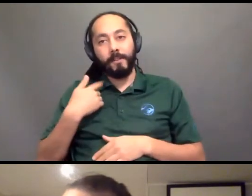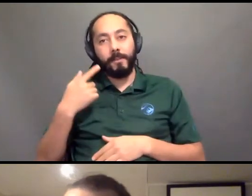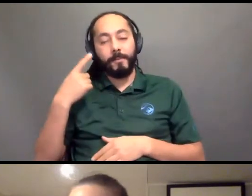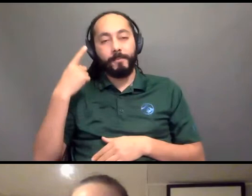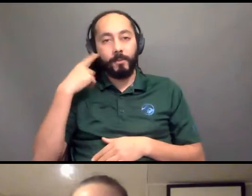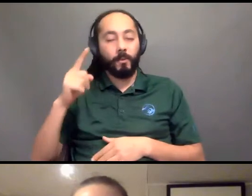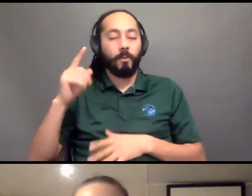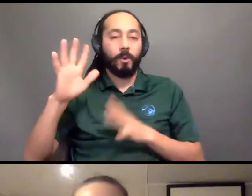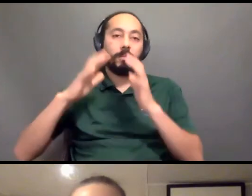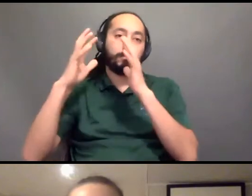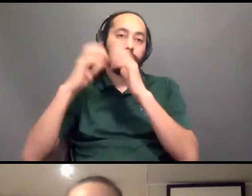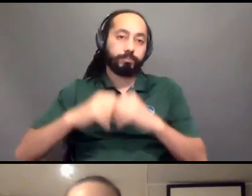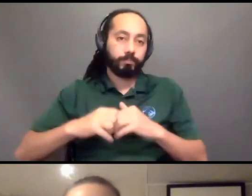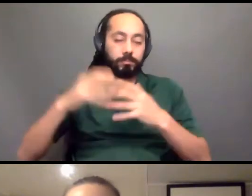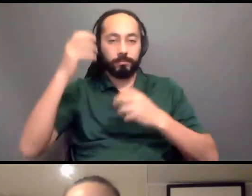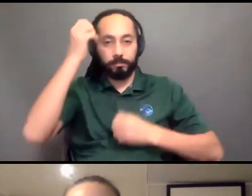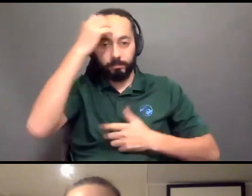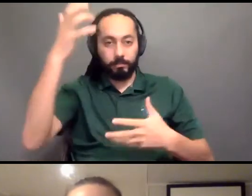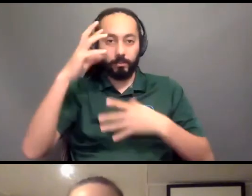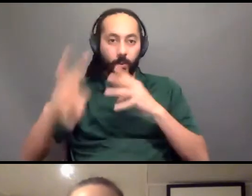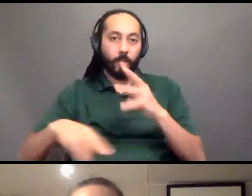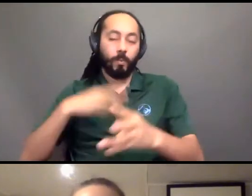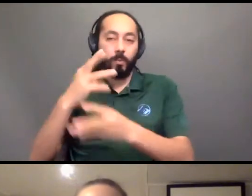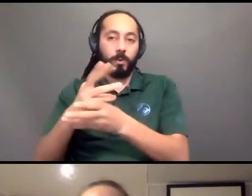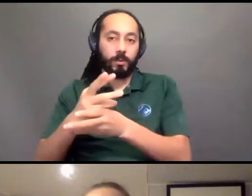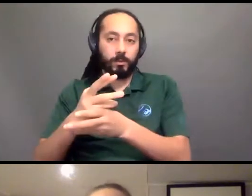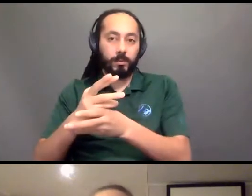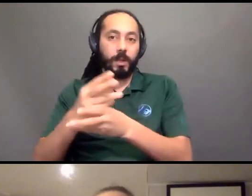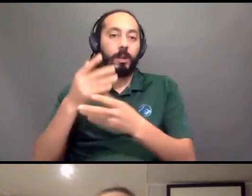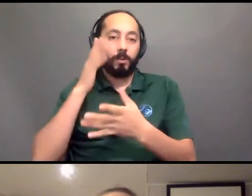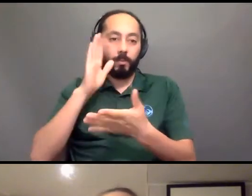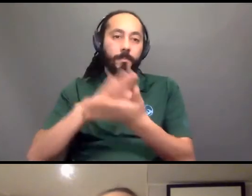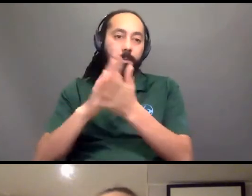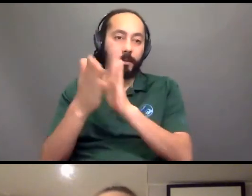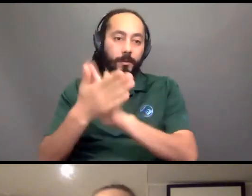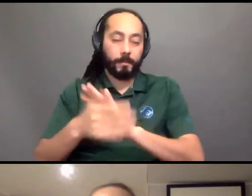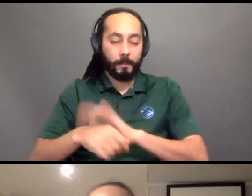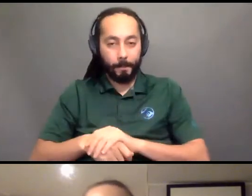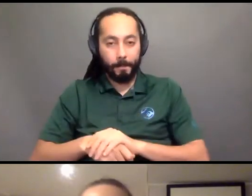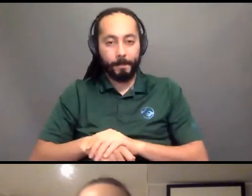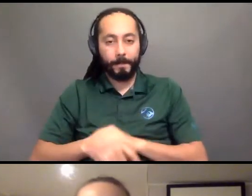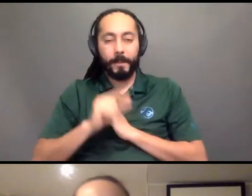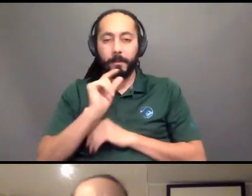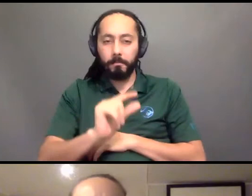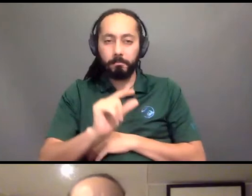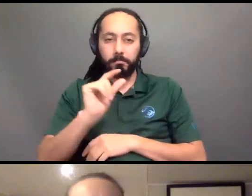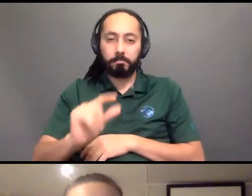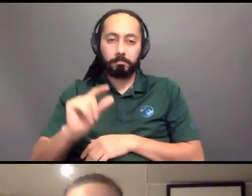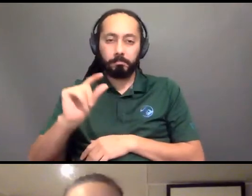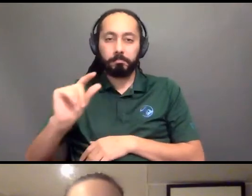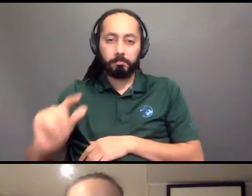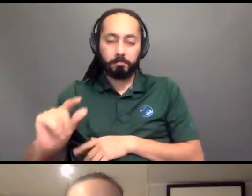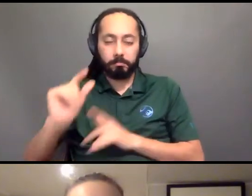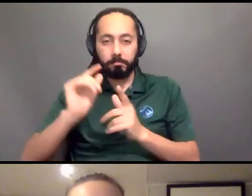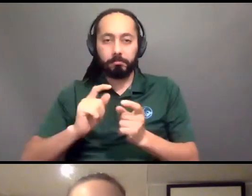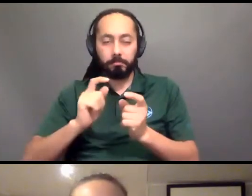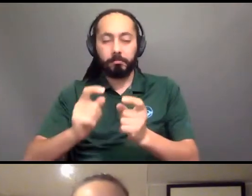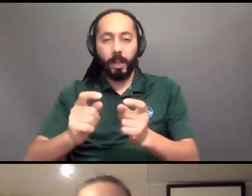abolition decolonial world that's coming into being, little by little, and then suddenly